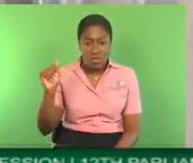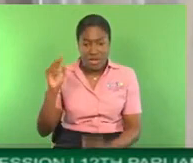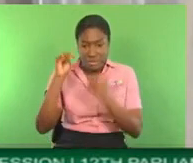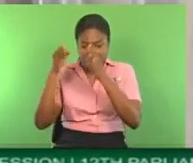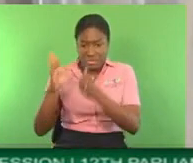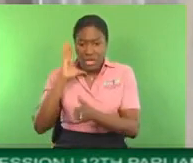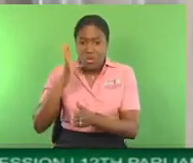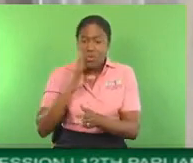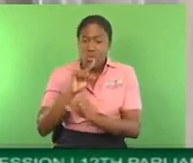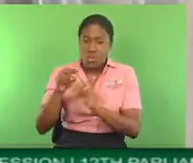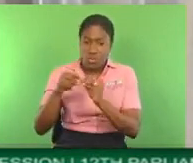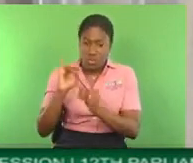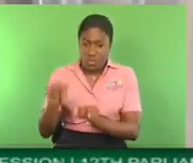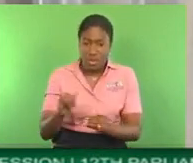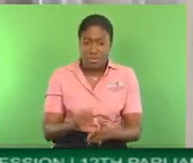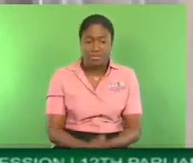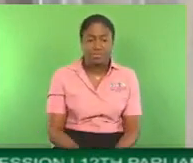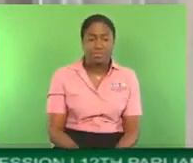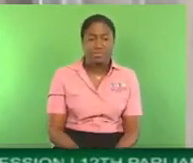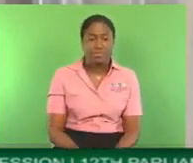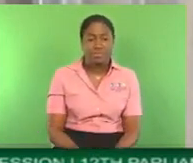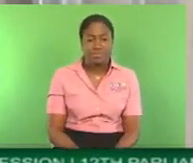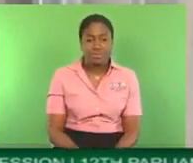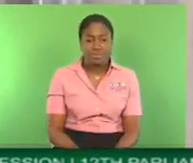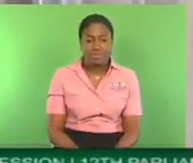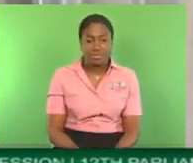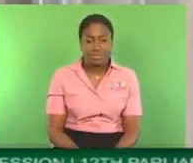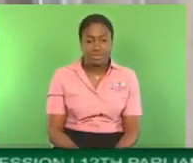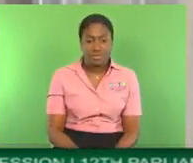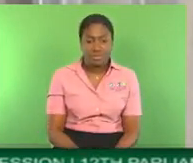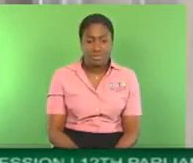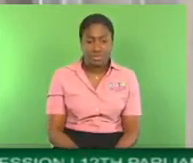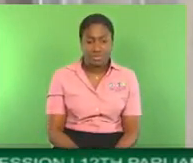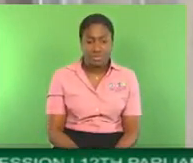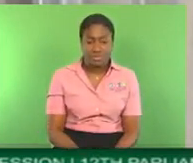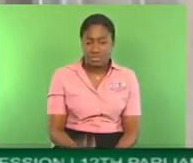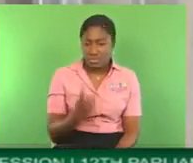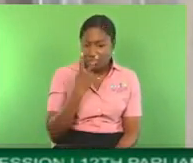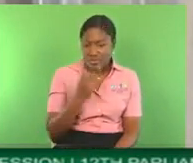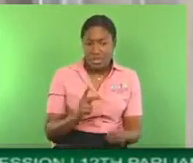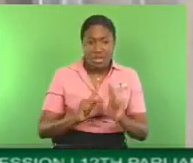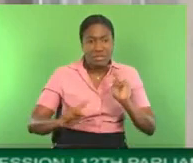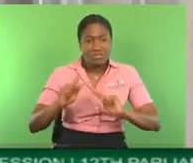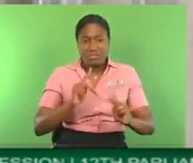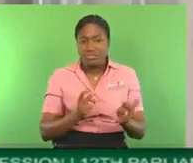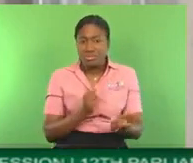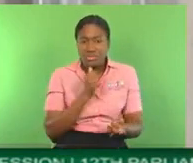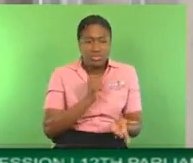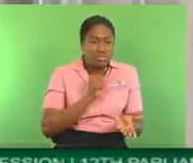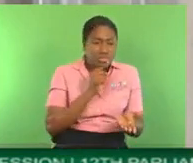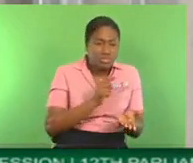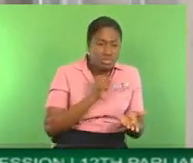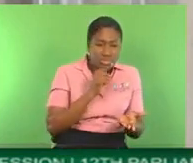that. It fosters a climate of uncertainty when it